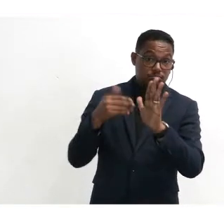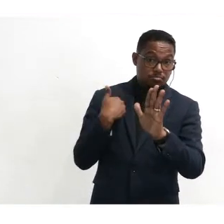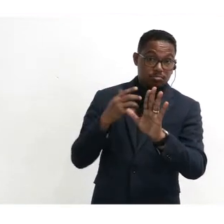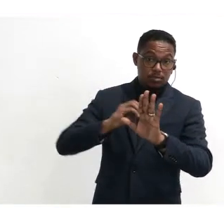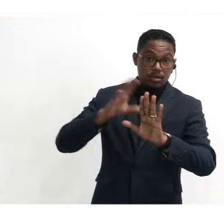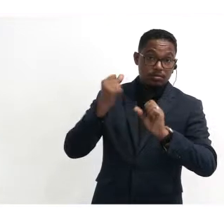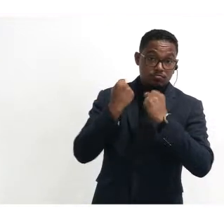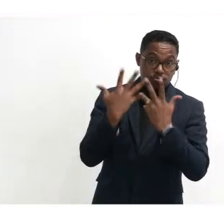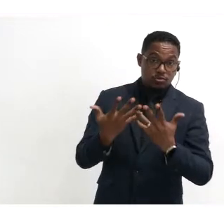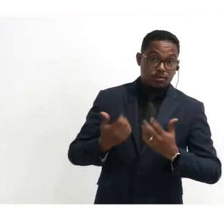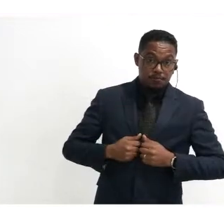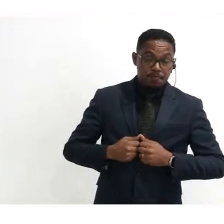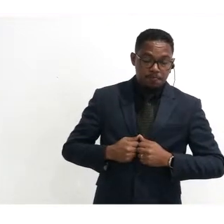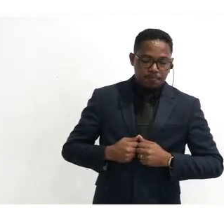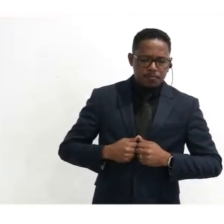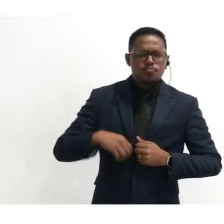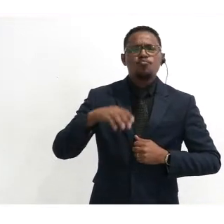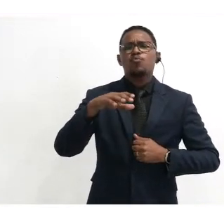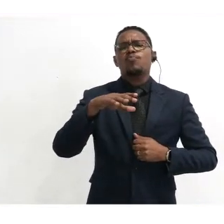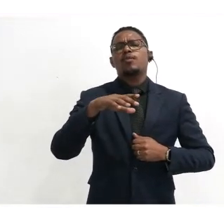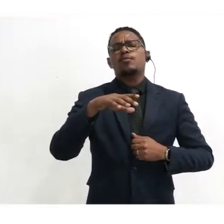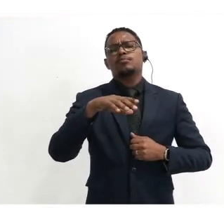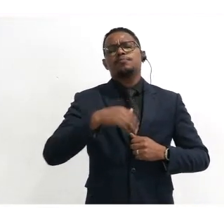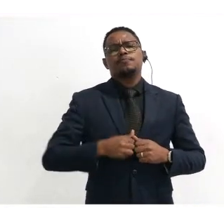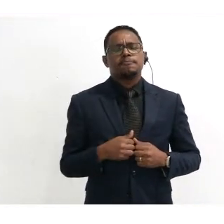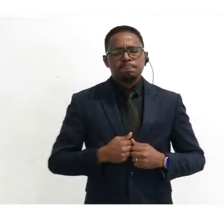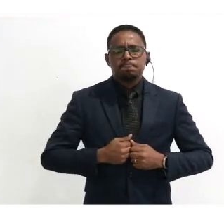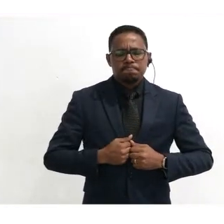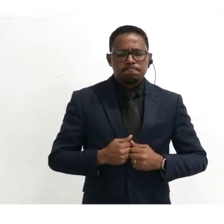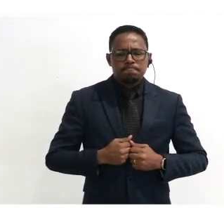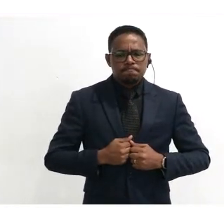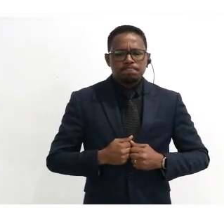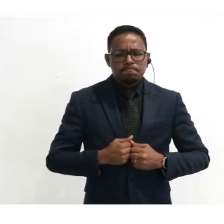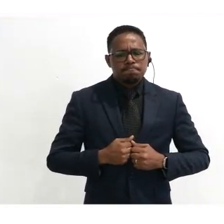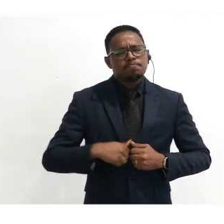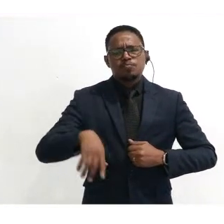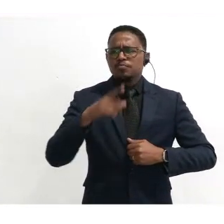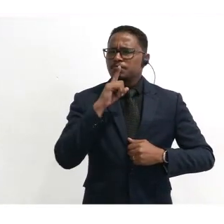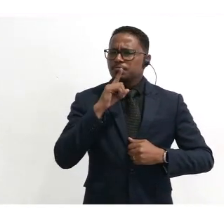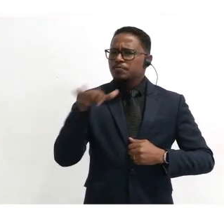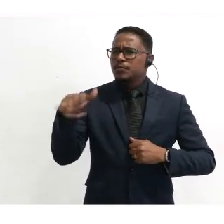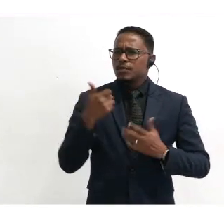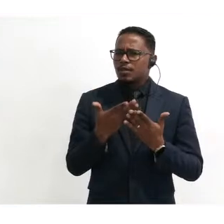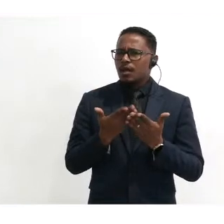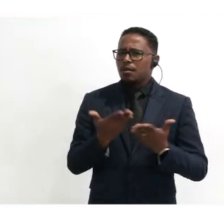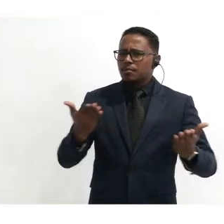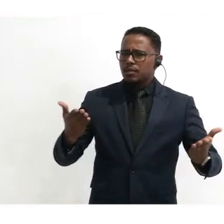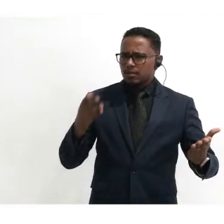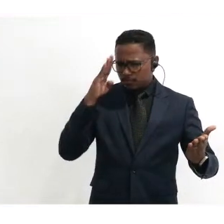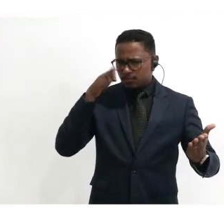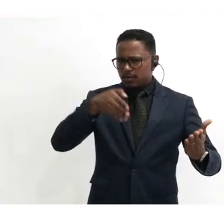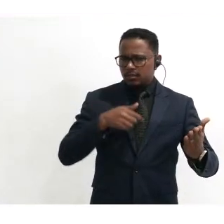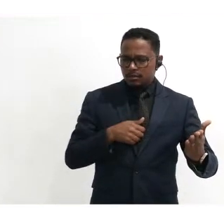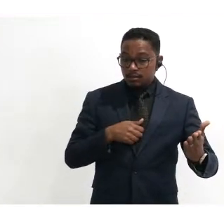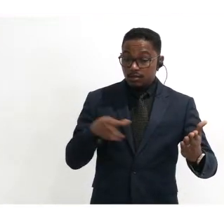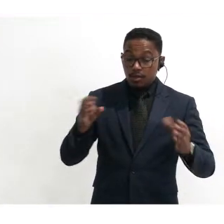And then on more kind of like materials oriented, there's a organization called